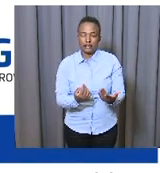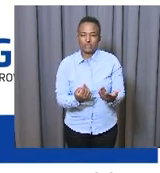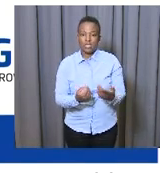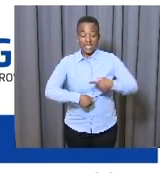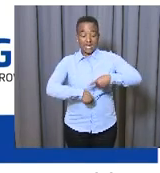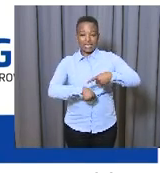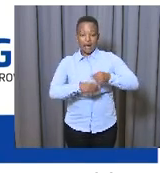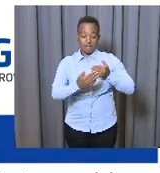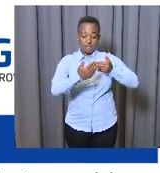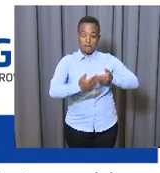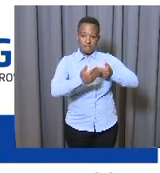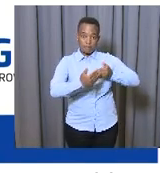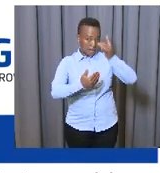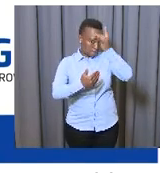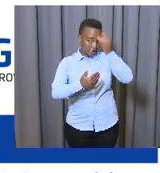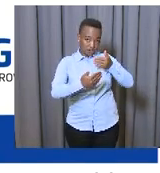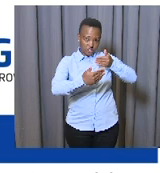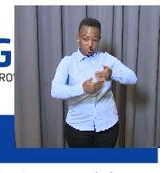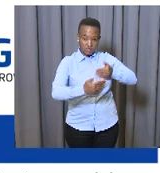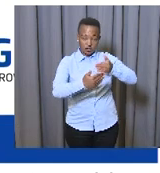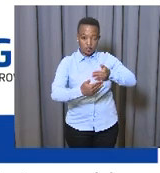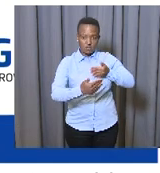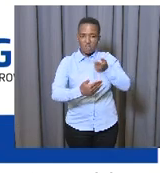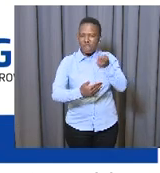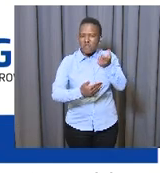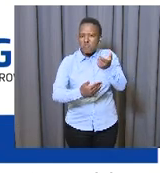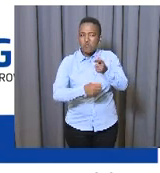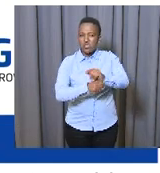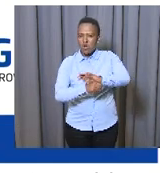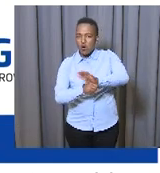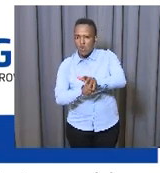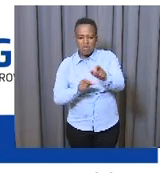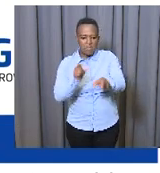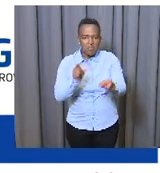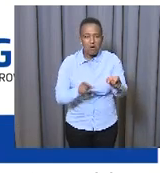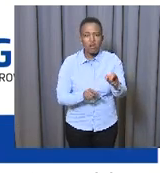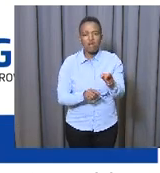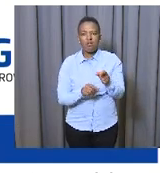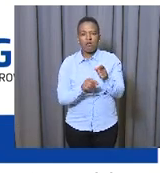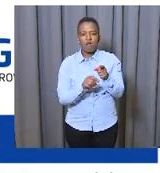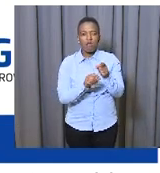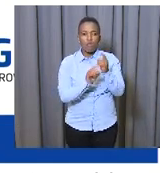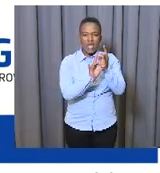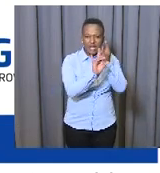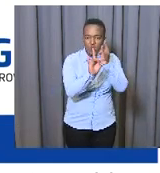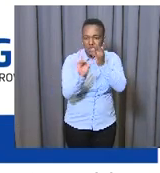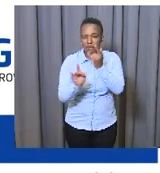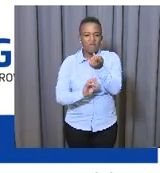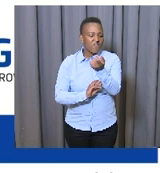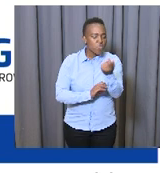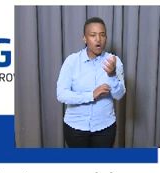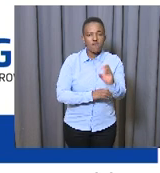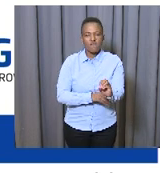time, there were very few known cases in the townships, because most of the cases